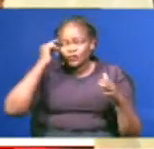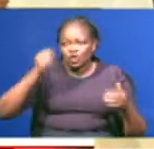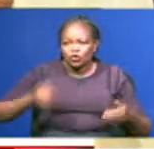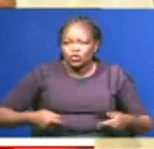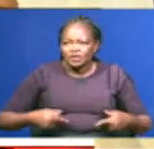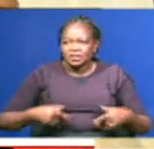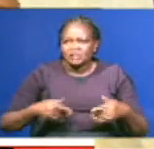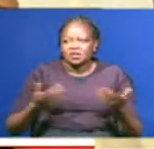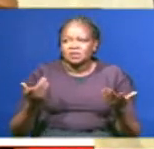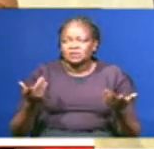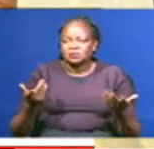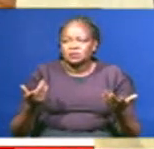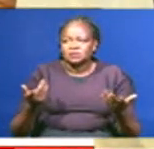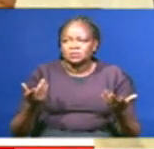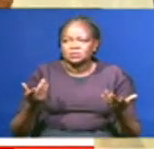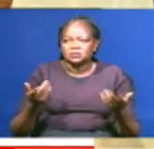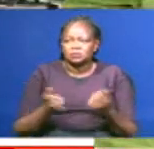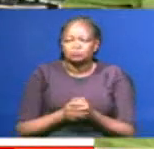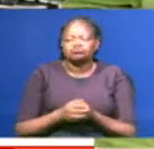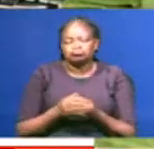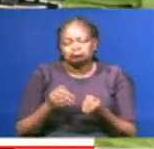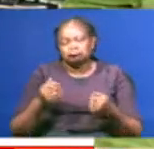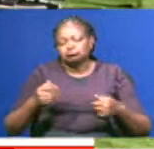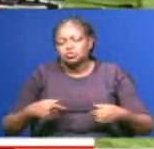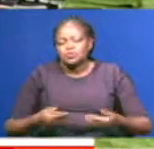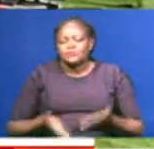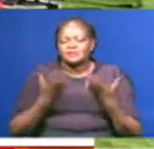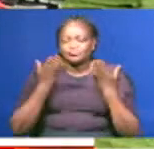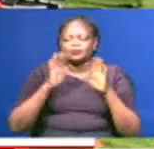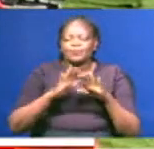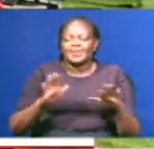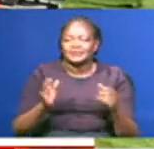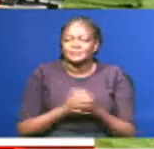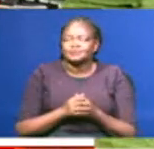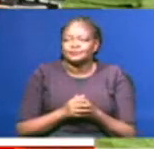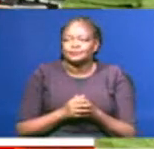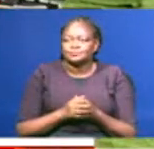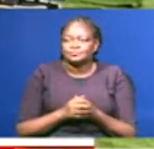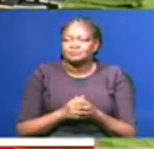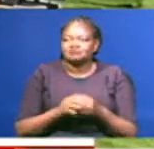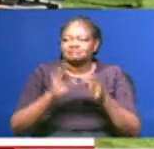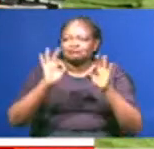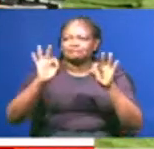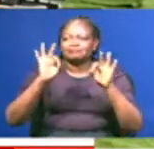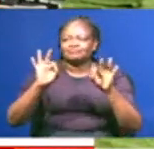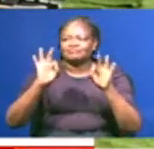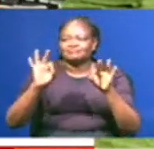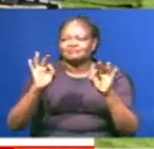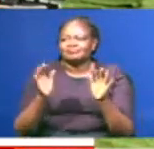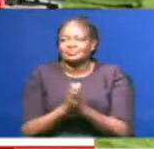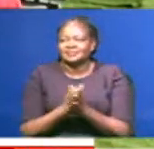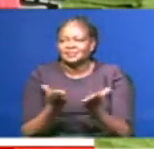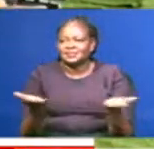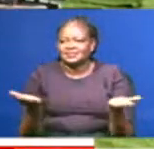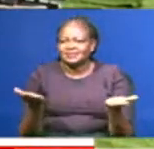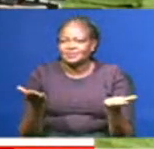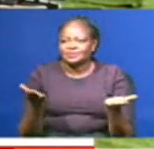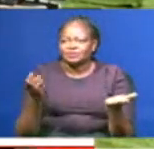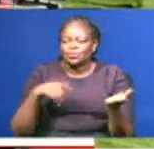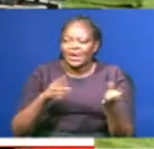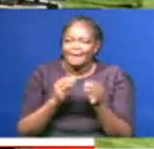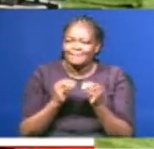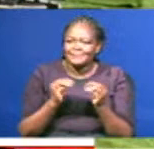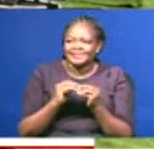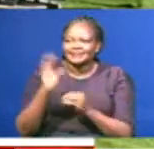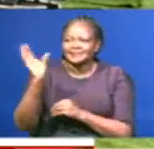to promote themselves in the market. The responses has been good, and also we are meeting clients